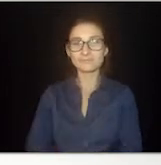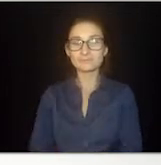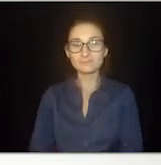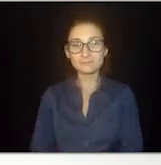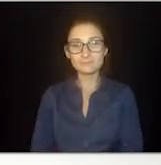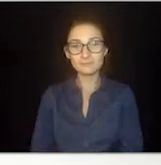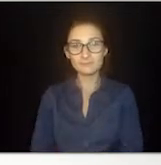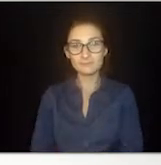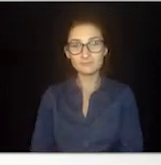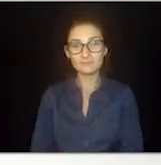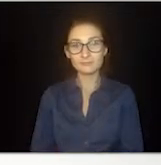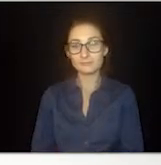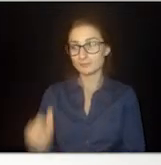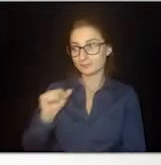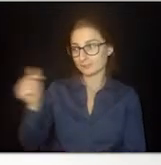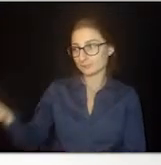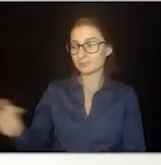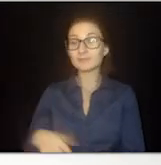it.